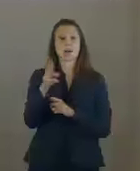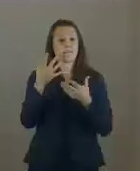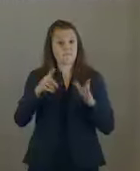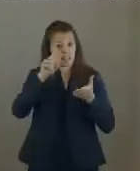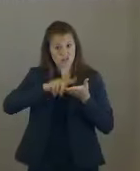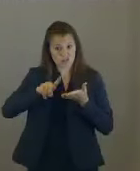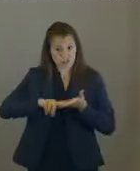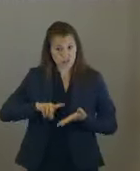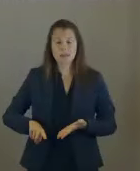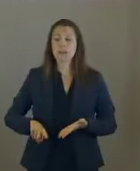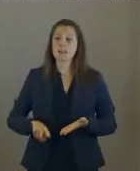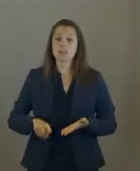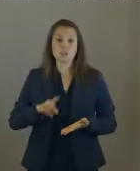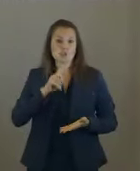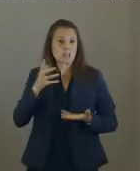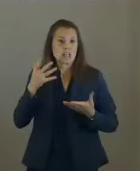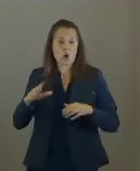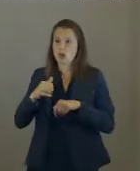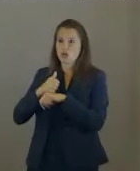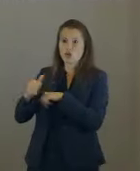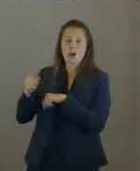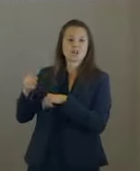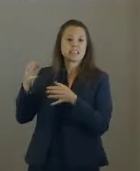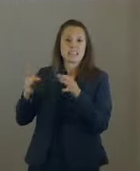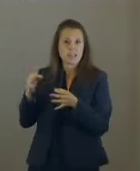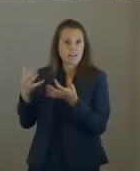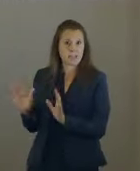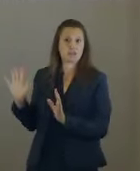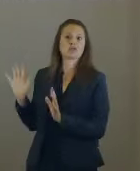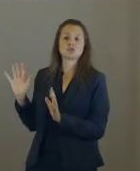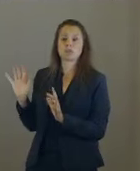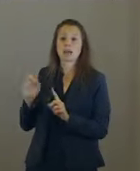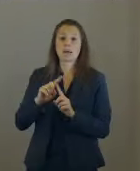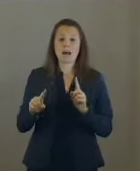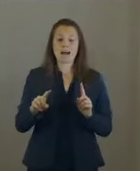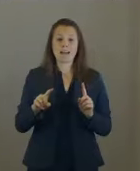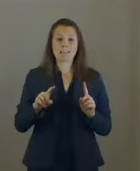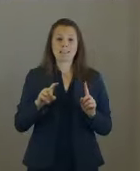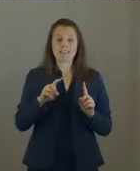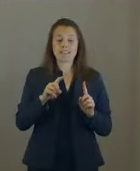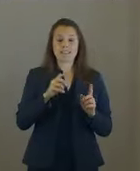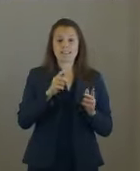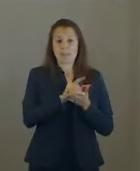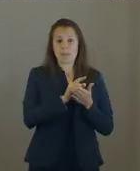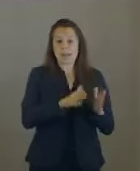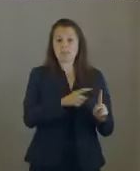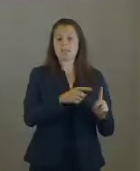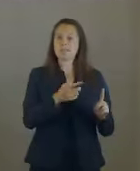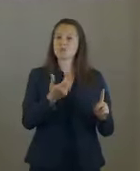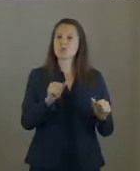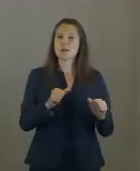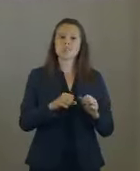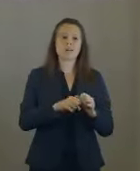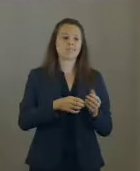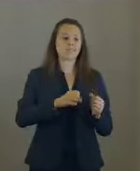investigated. It's actually has gone to a charge and through a hearing. The plaintiff in this case tried to sort of forestall